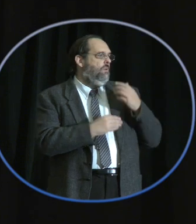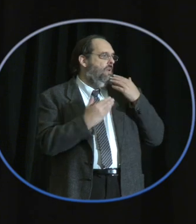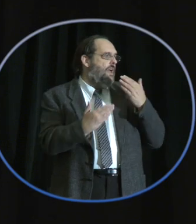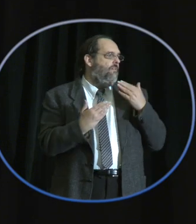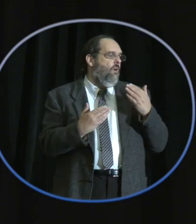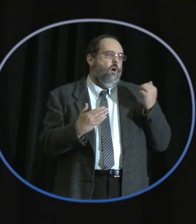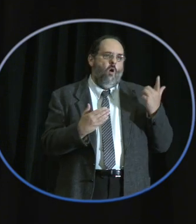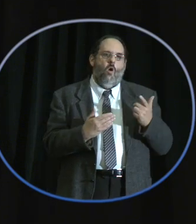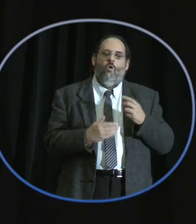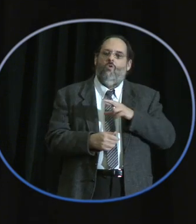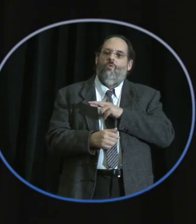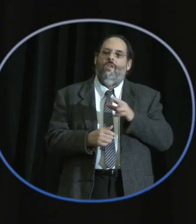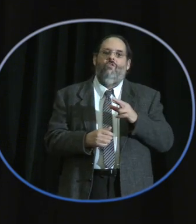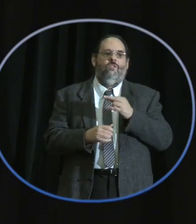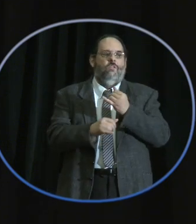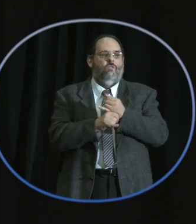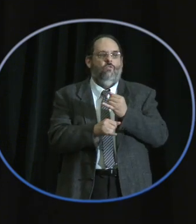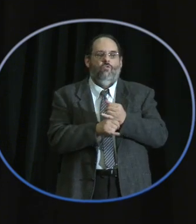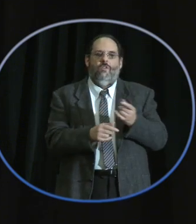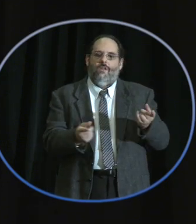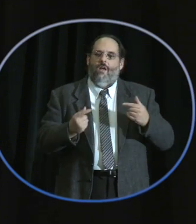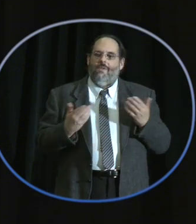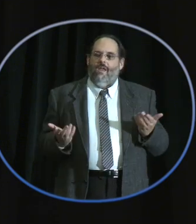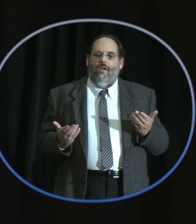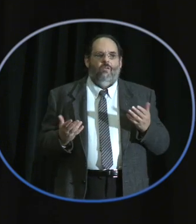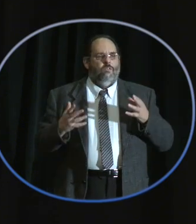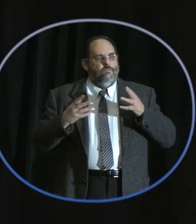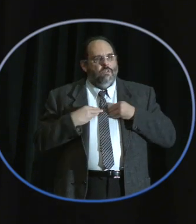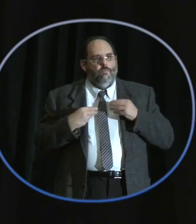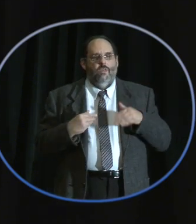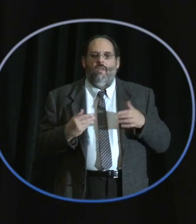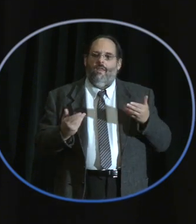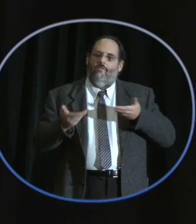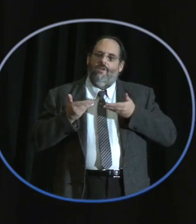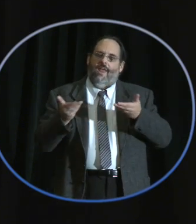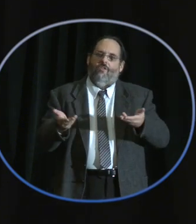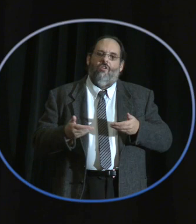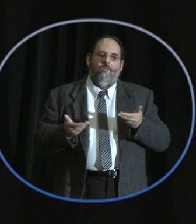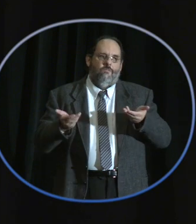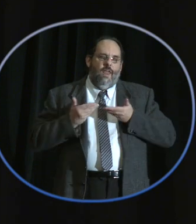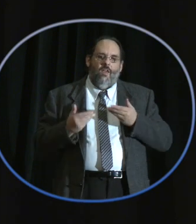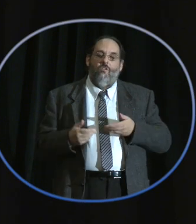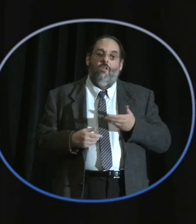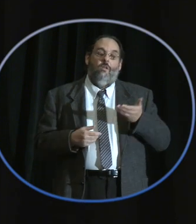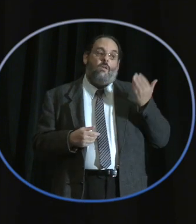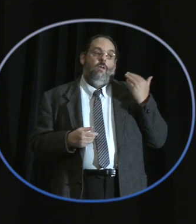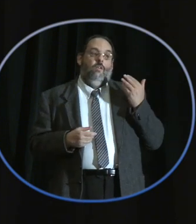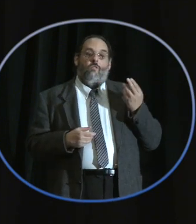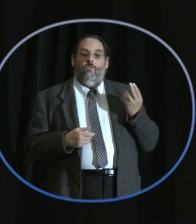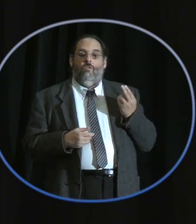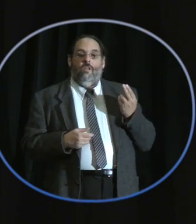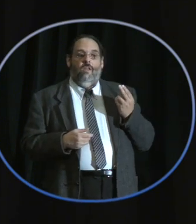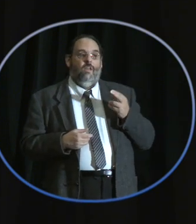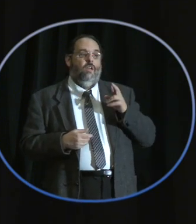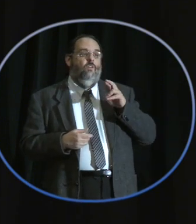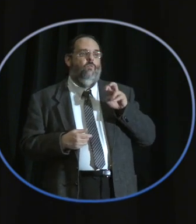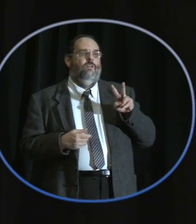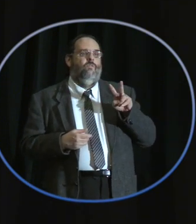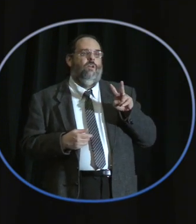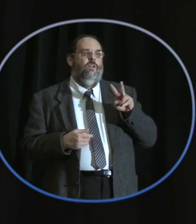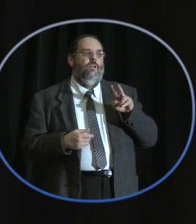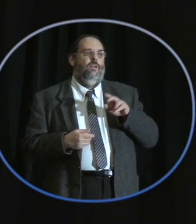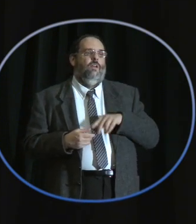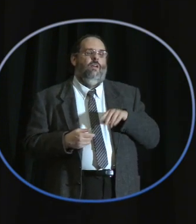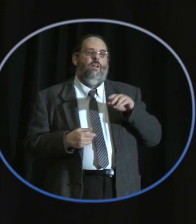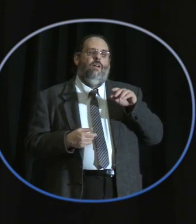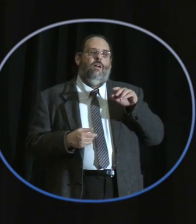for all the religious institutions that took up that invitation. On Thursday, Reverend Todd Urey will